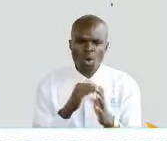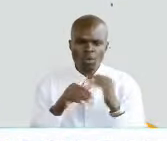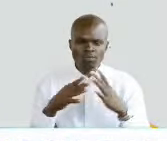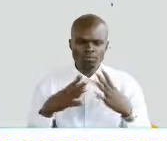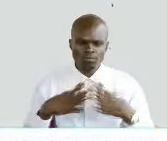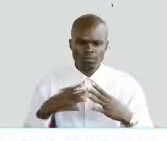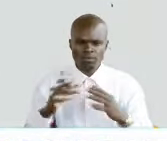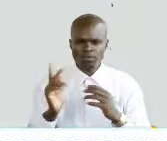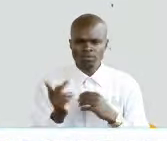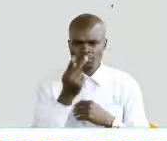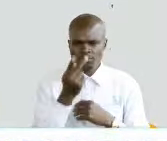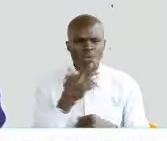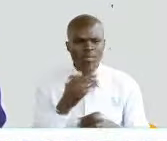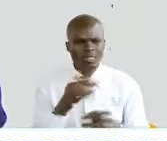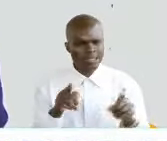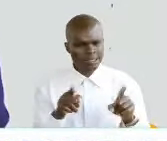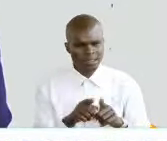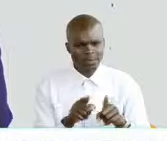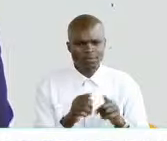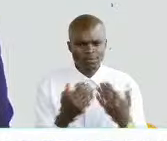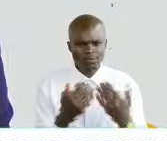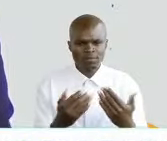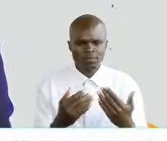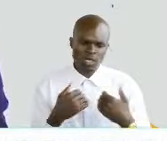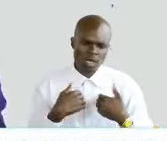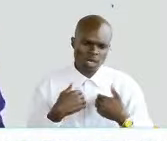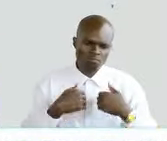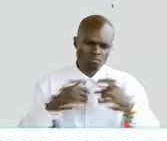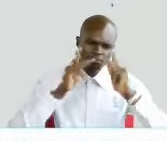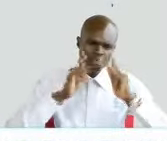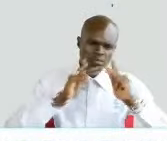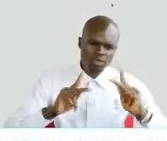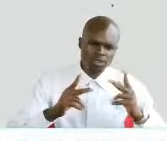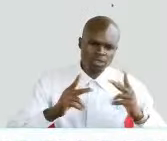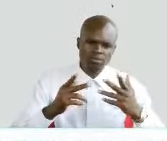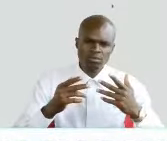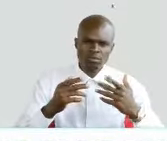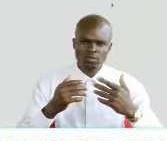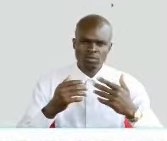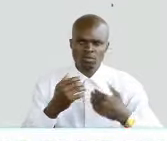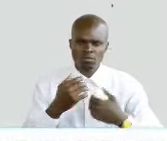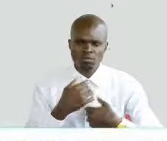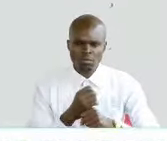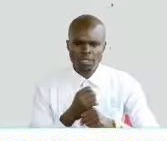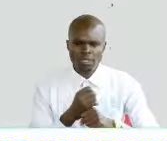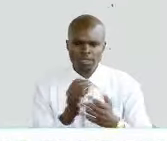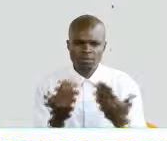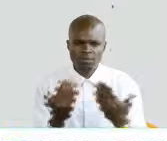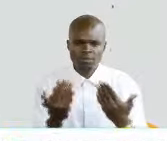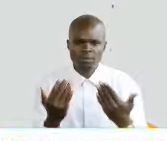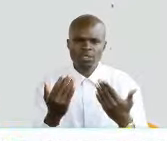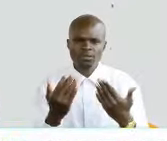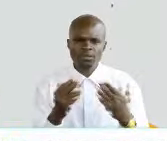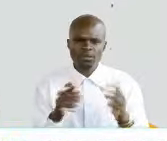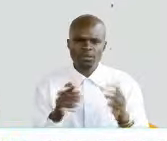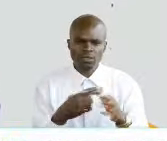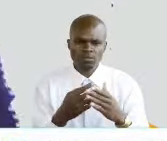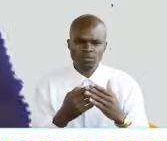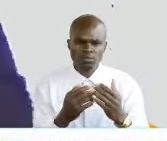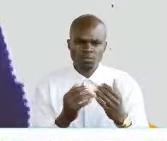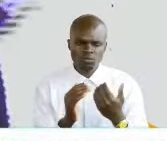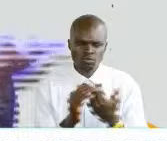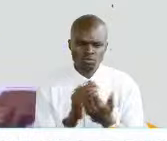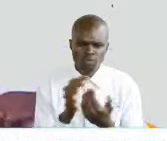thing. To go about their life peacefully, to make something out of themselves, and to guarantee their children